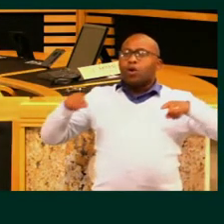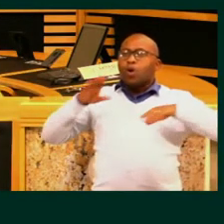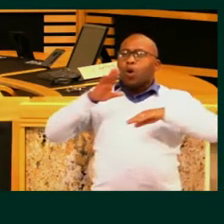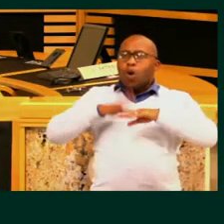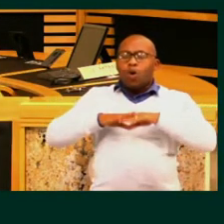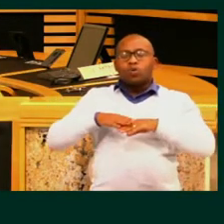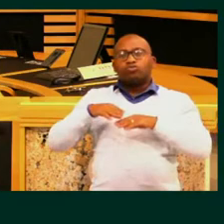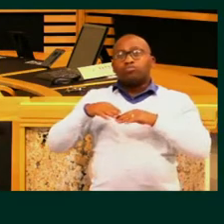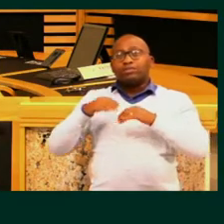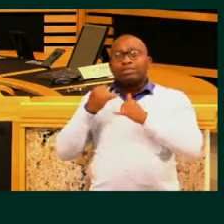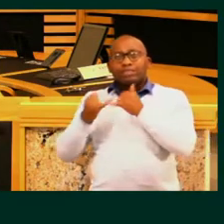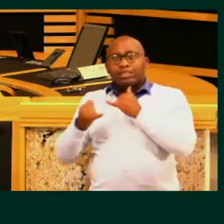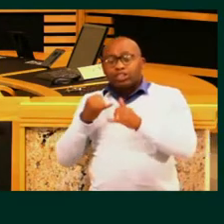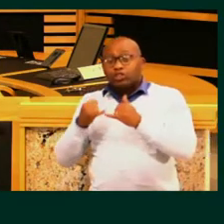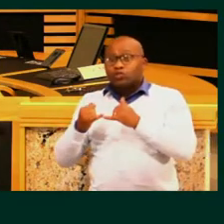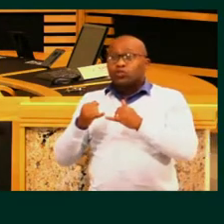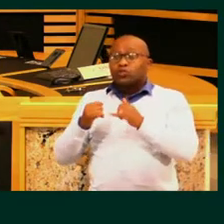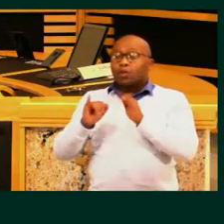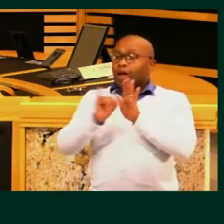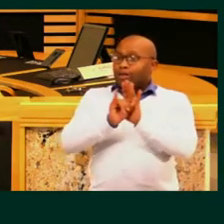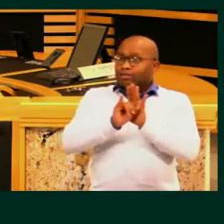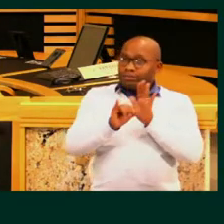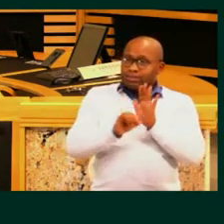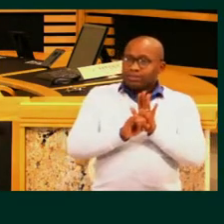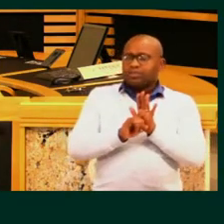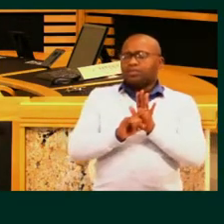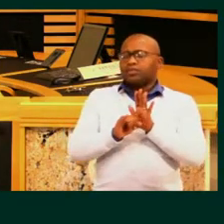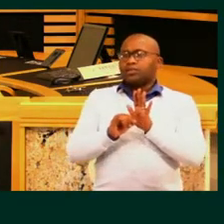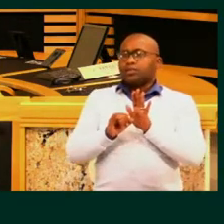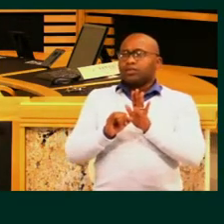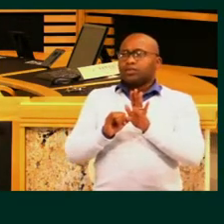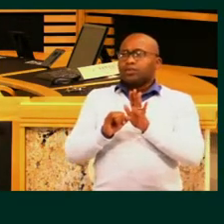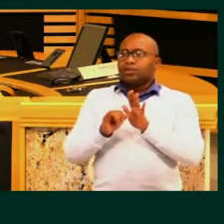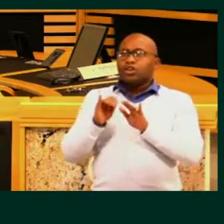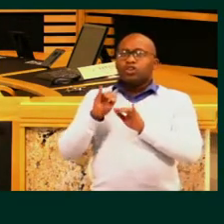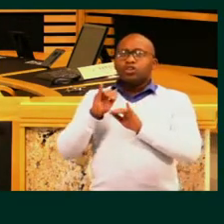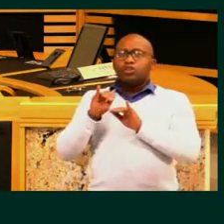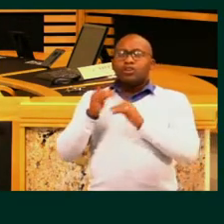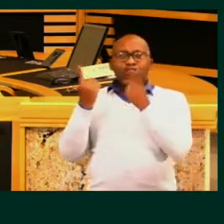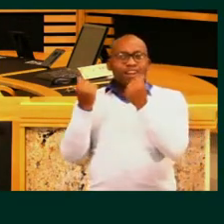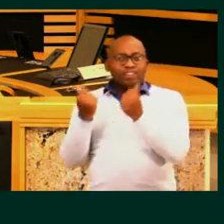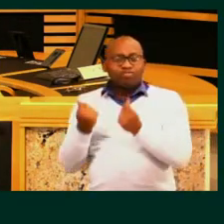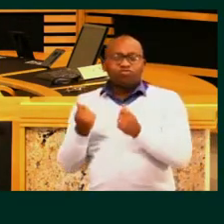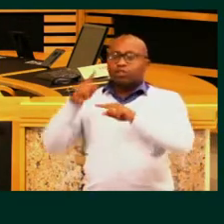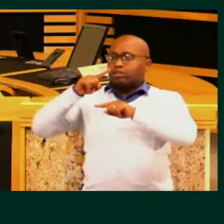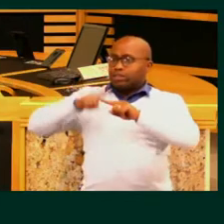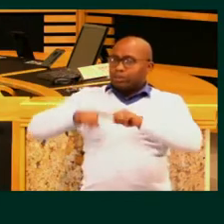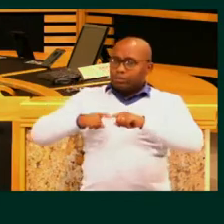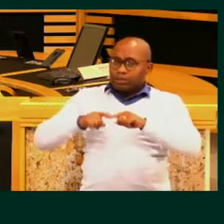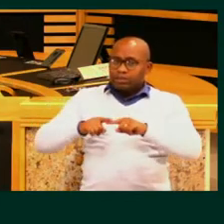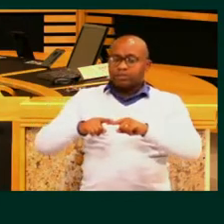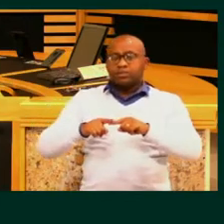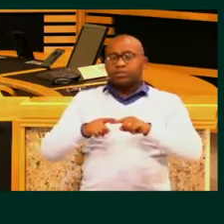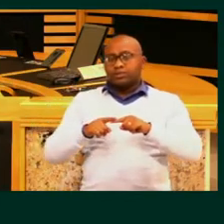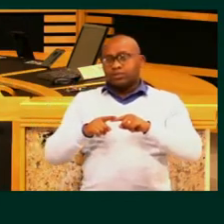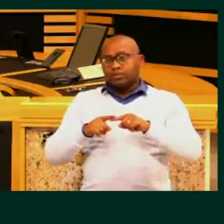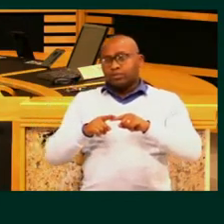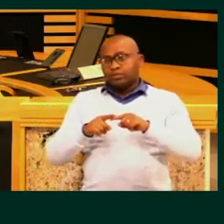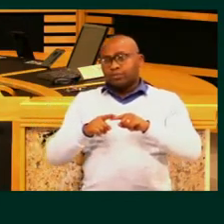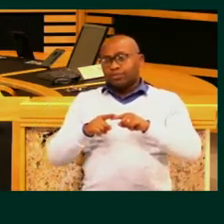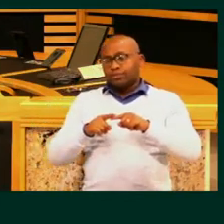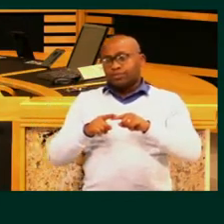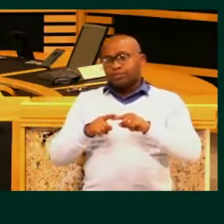discriminatory divisions and Labor financial dependence there are many factors also we look at